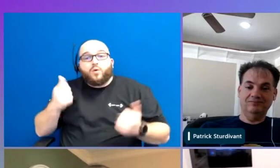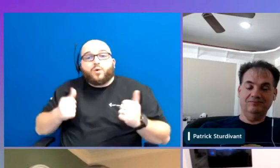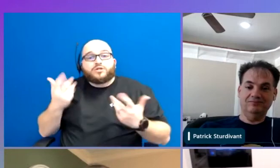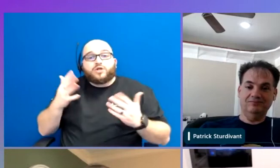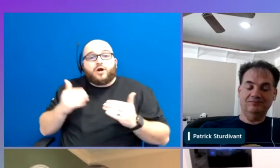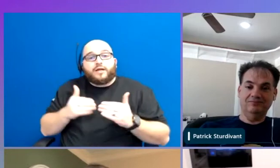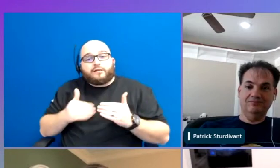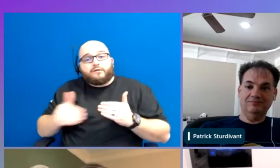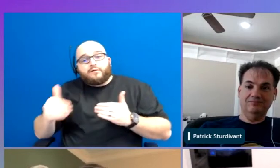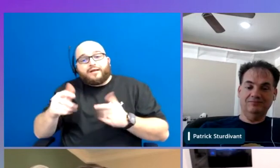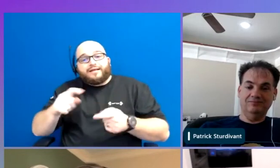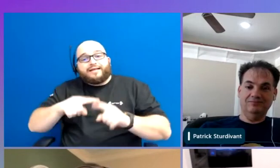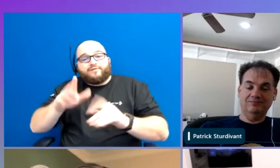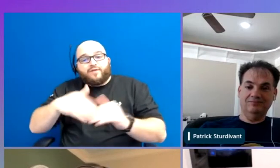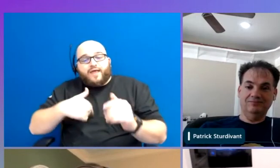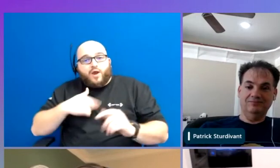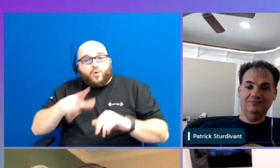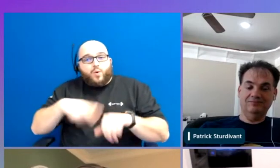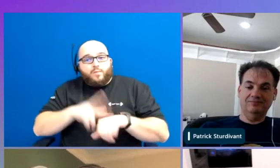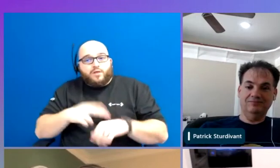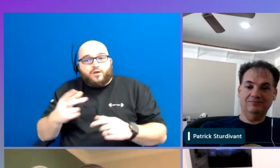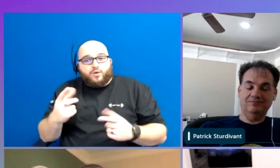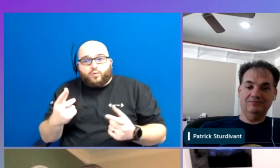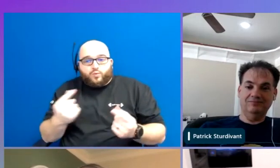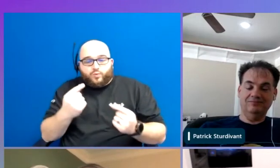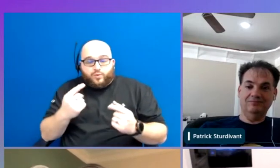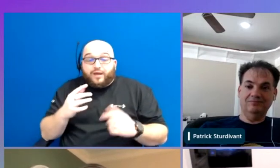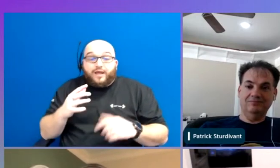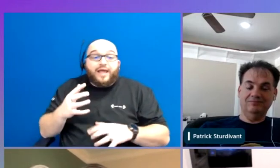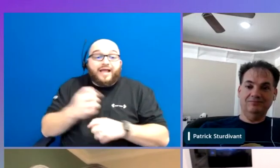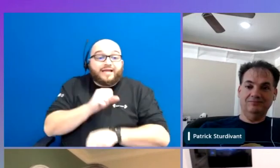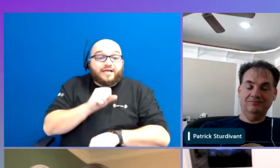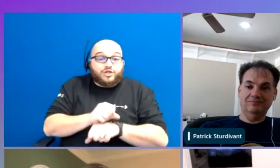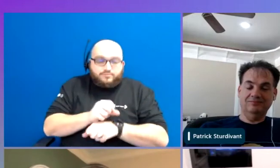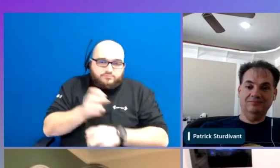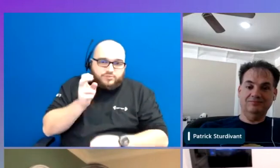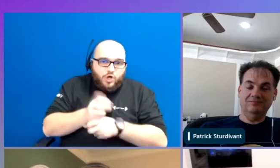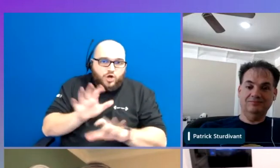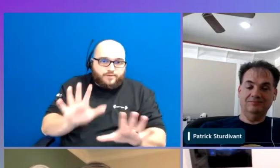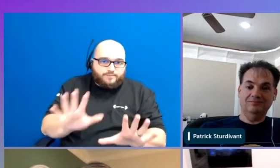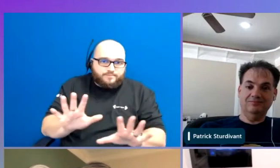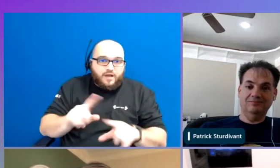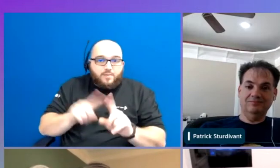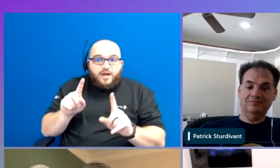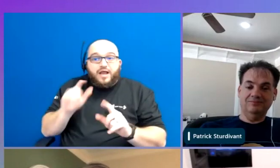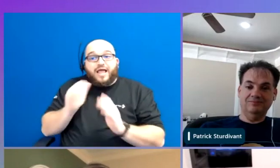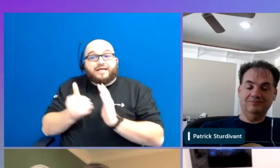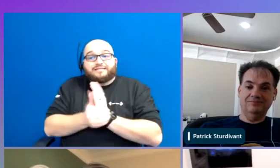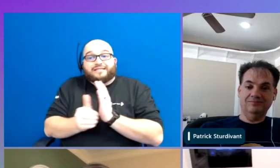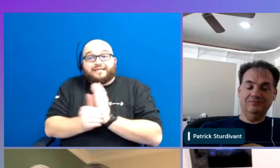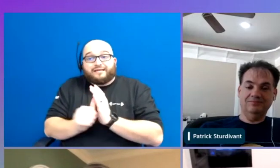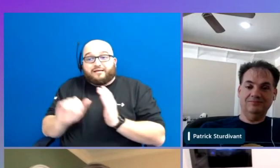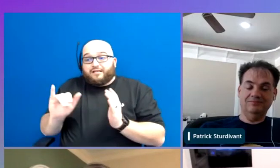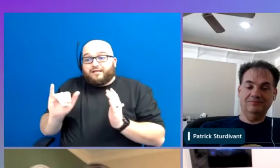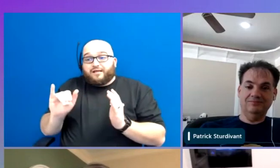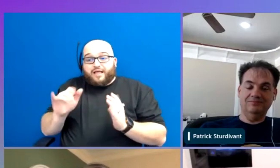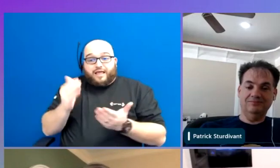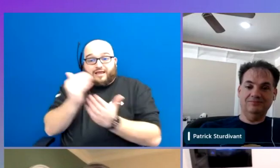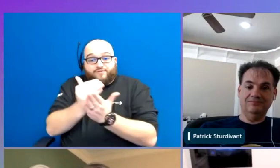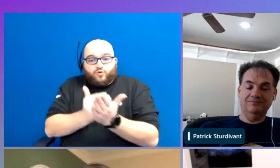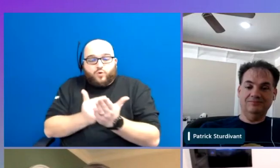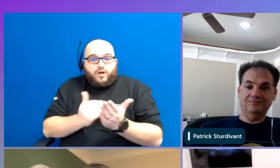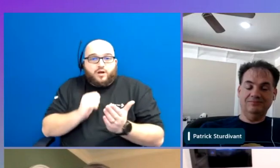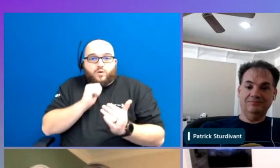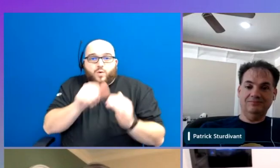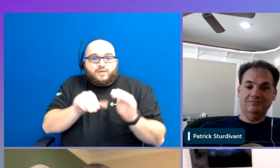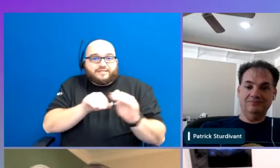many times. I was so excited. Getting a job is hard, y'all. And the skills inventory was inaccessible. I could not use it. It